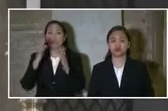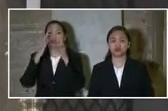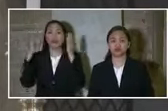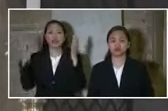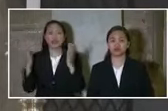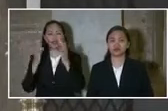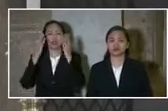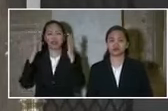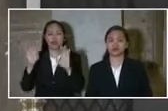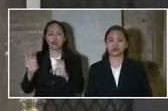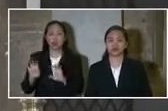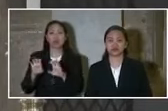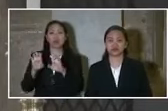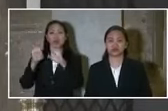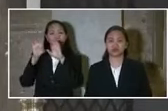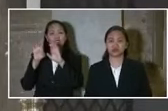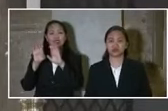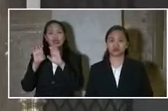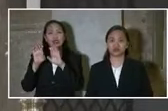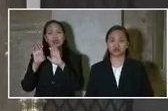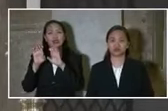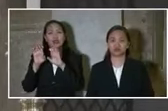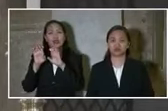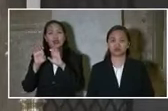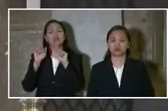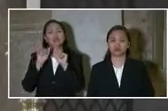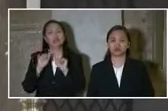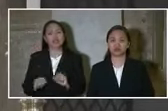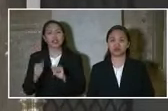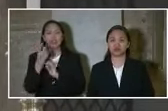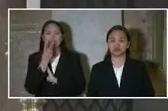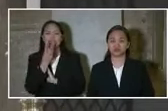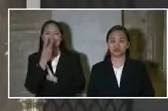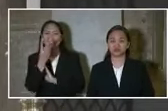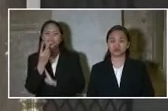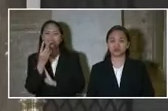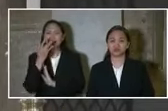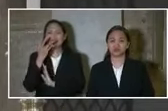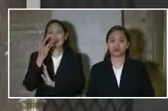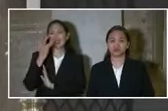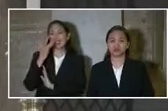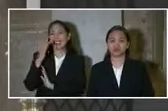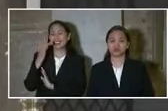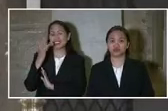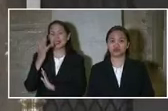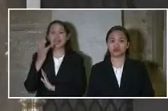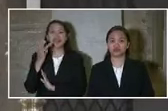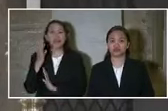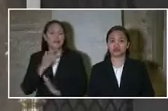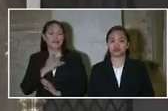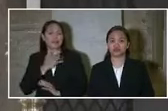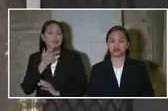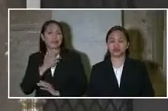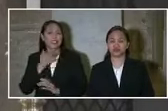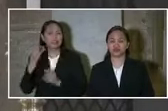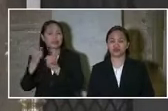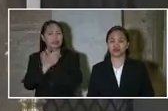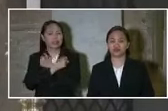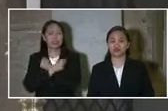the Eucharist, we can see, taste, and feel the love